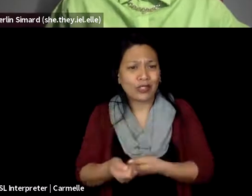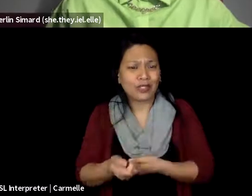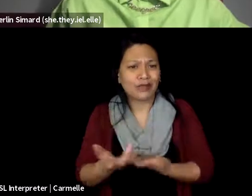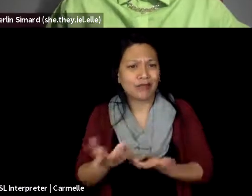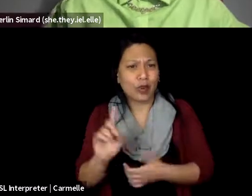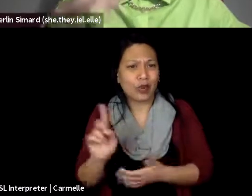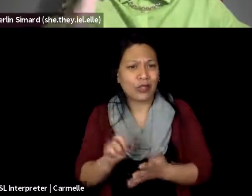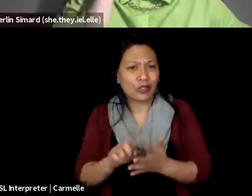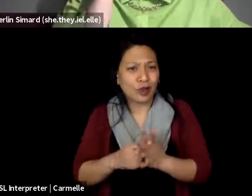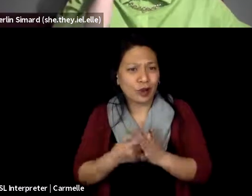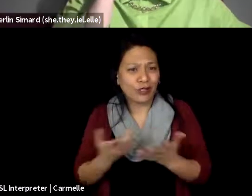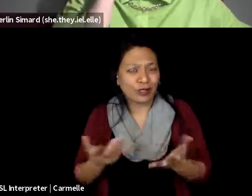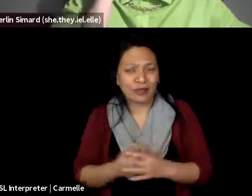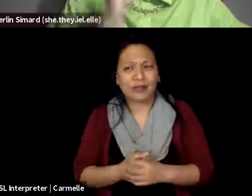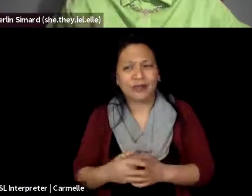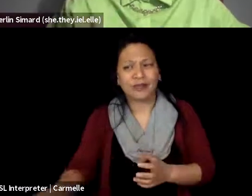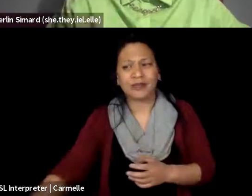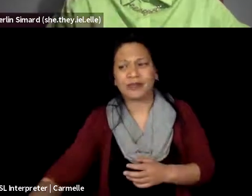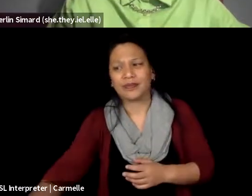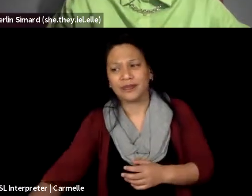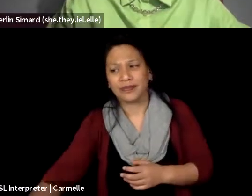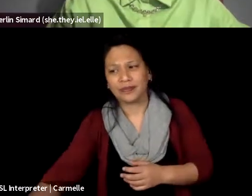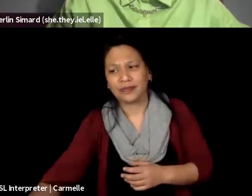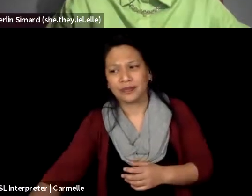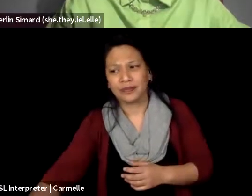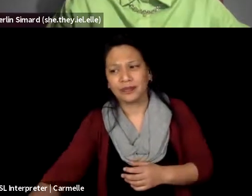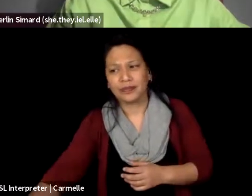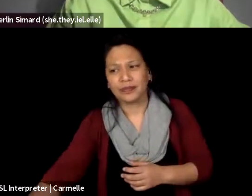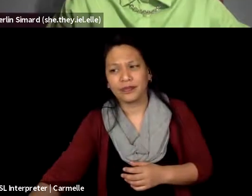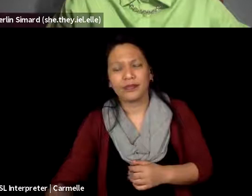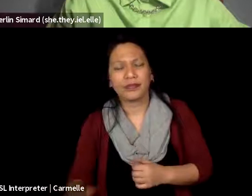And I was just thinking too around like ideas of like, when is it,